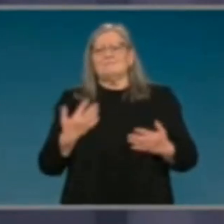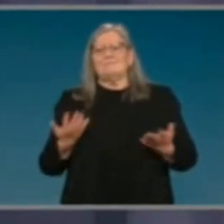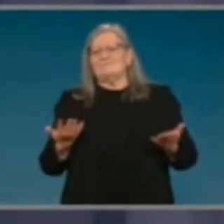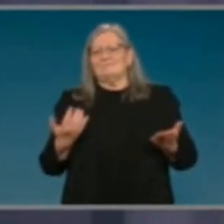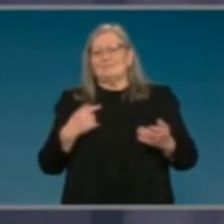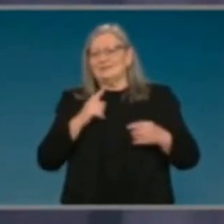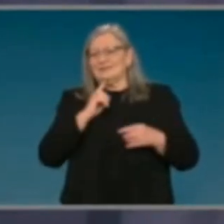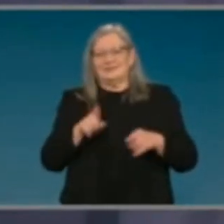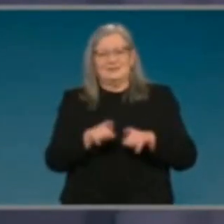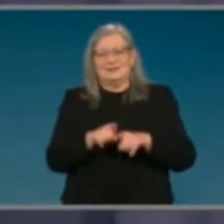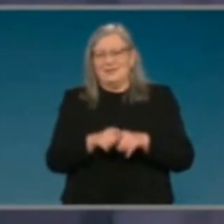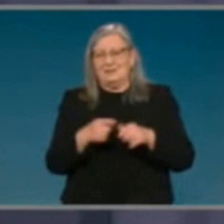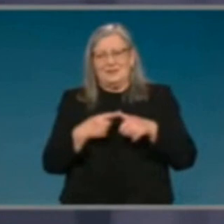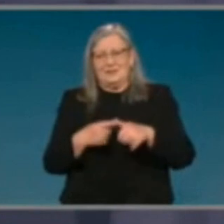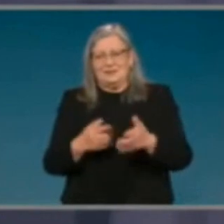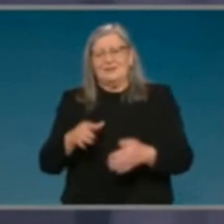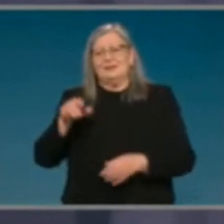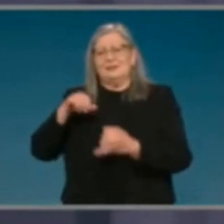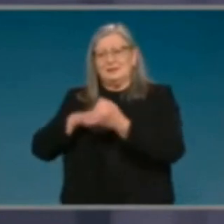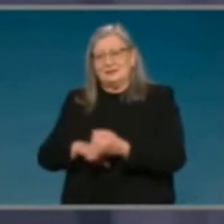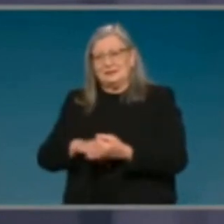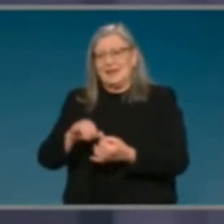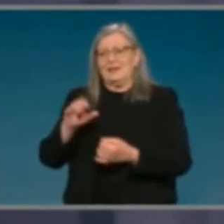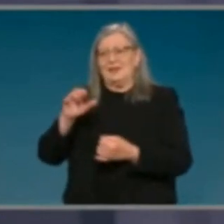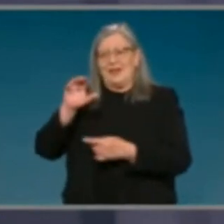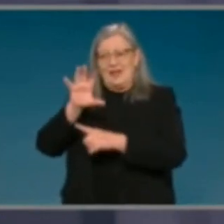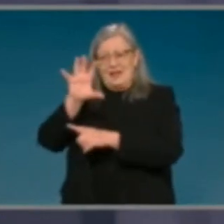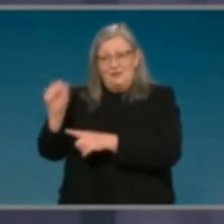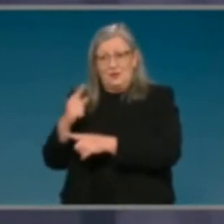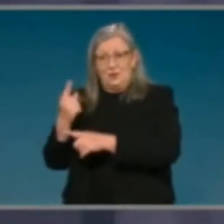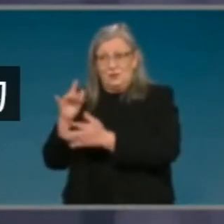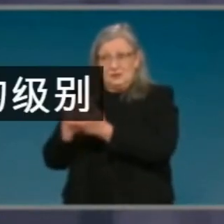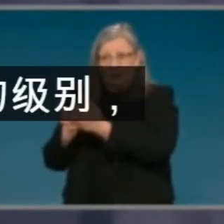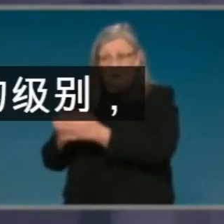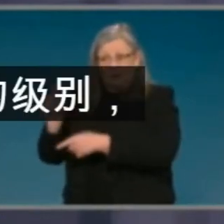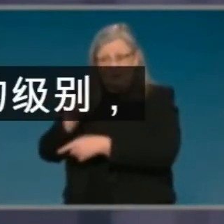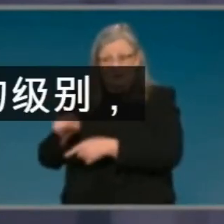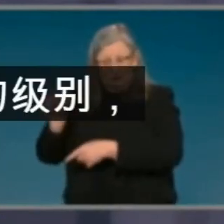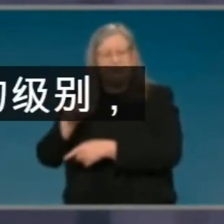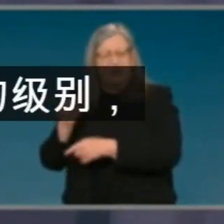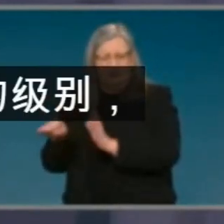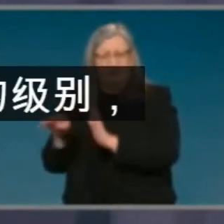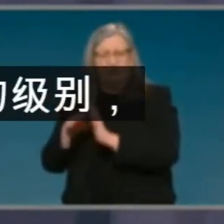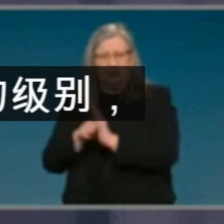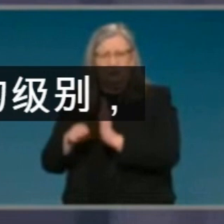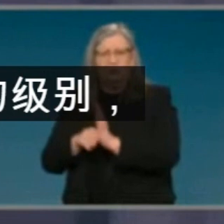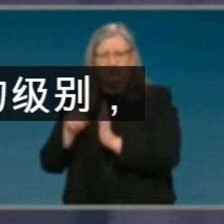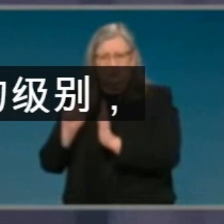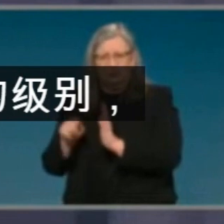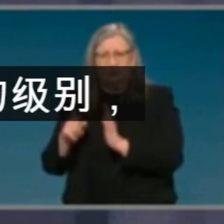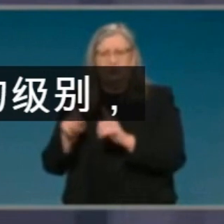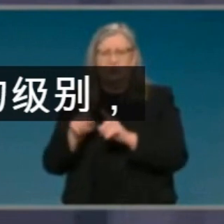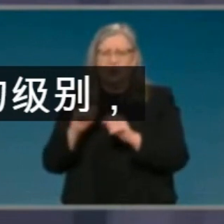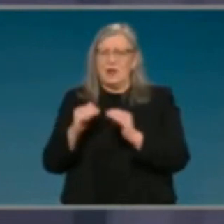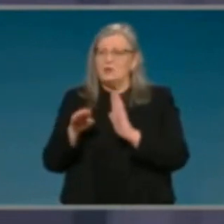the 9 countries in Southern Africa. We have put in place a level 4 do not travel advice with relation